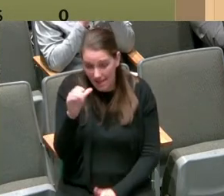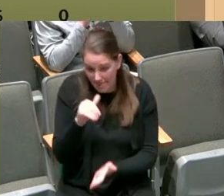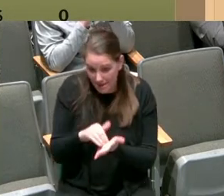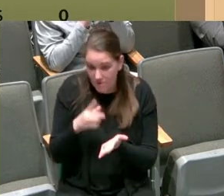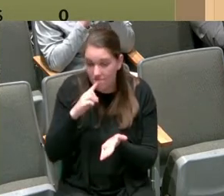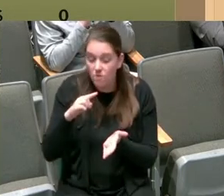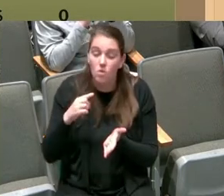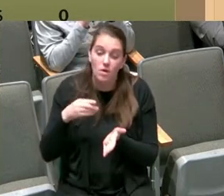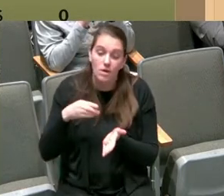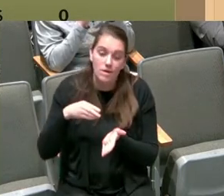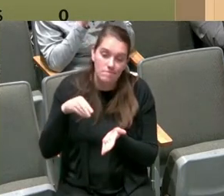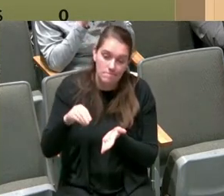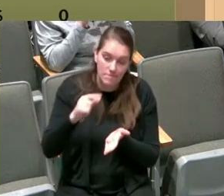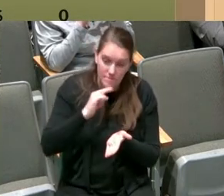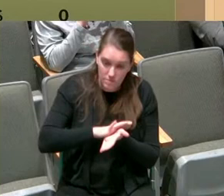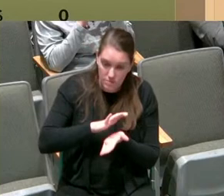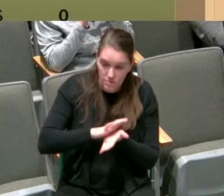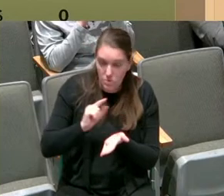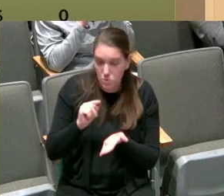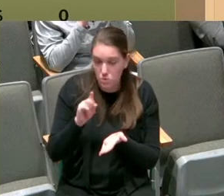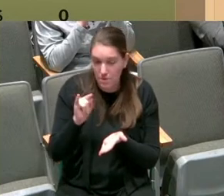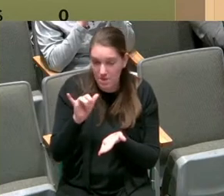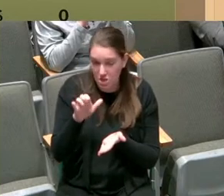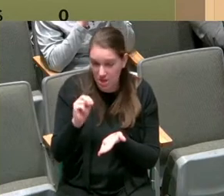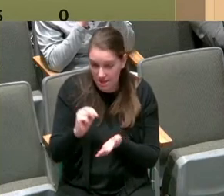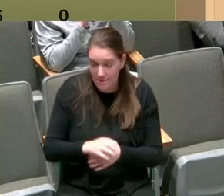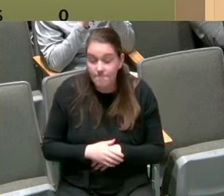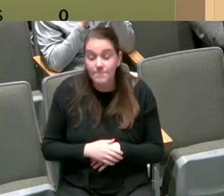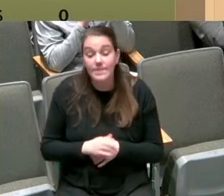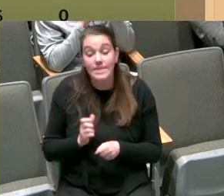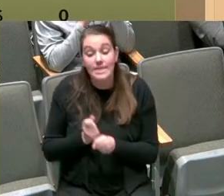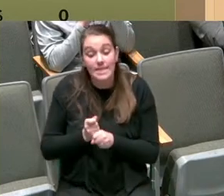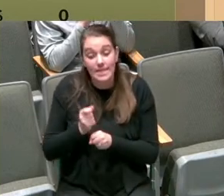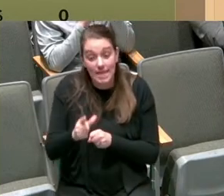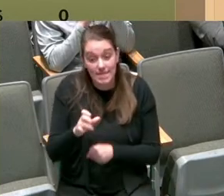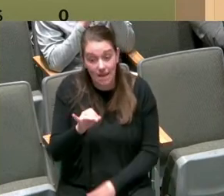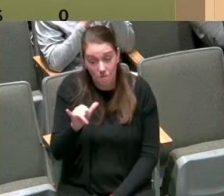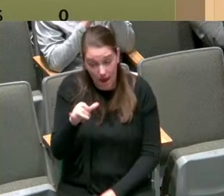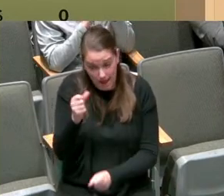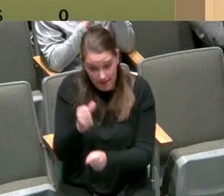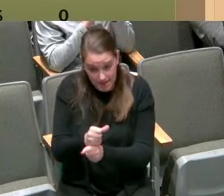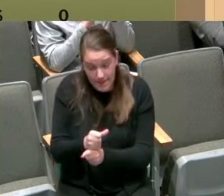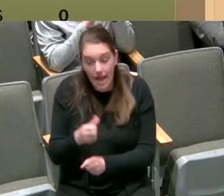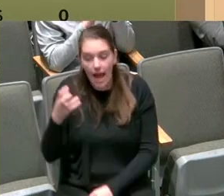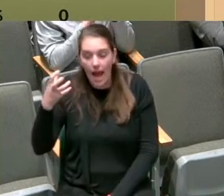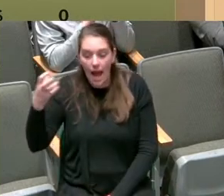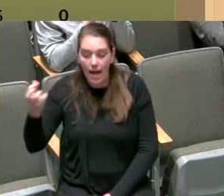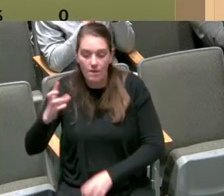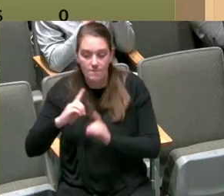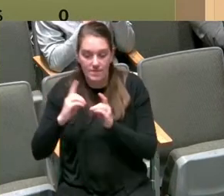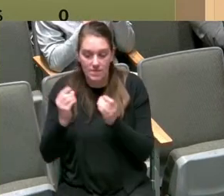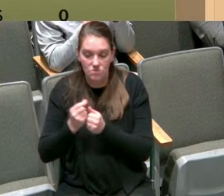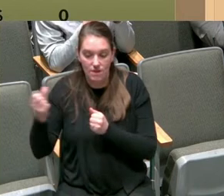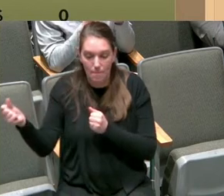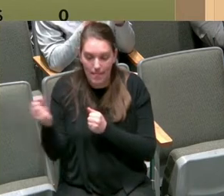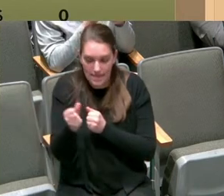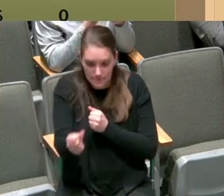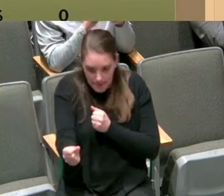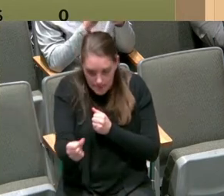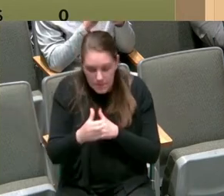tuitions one thing that we are facing for the next fiscal year is out of District placements